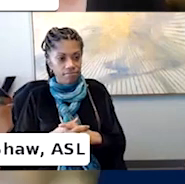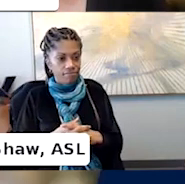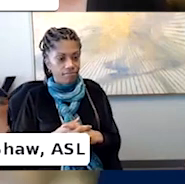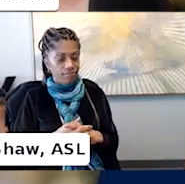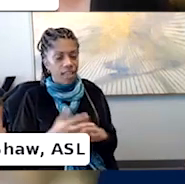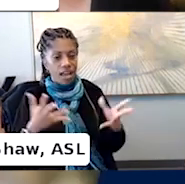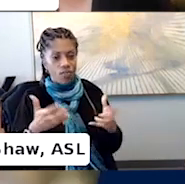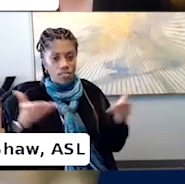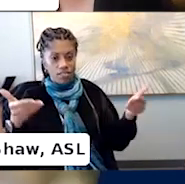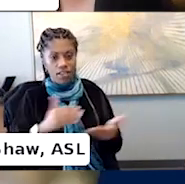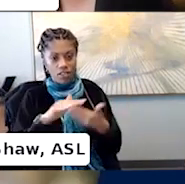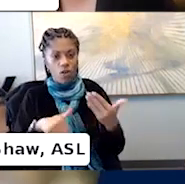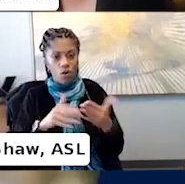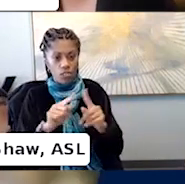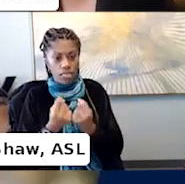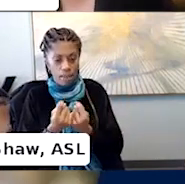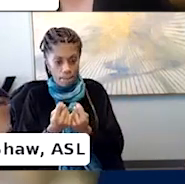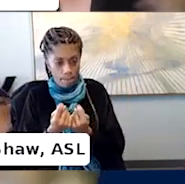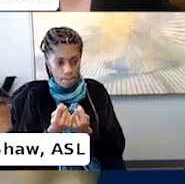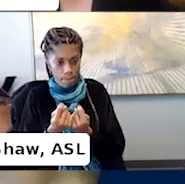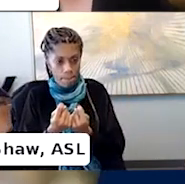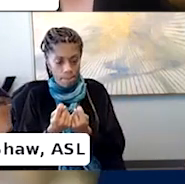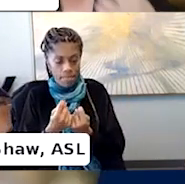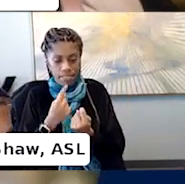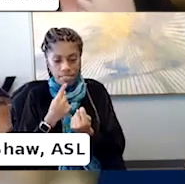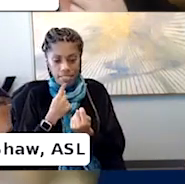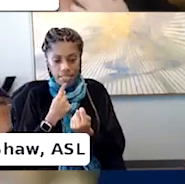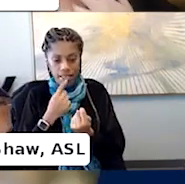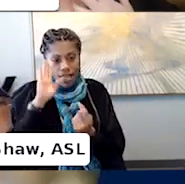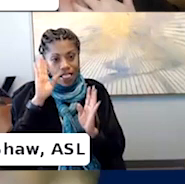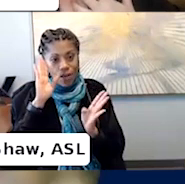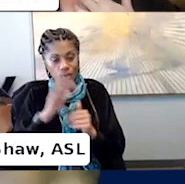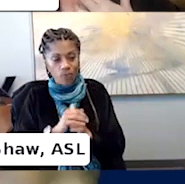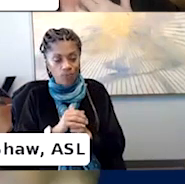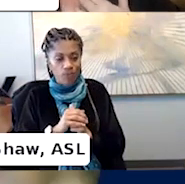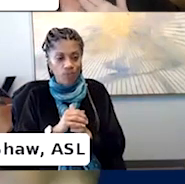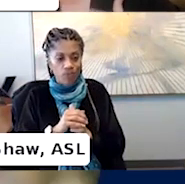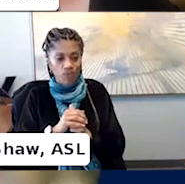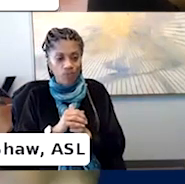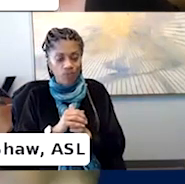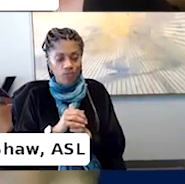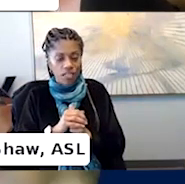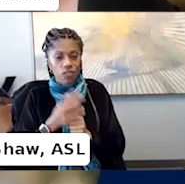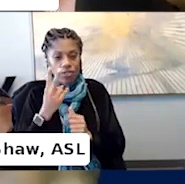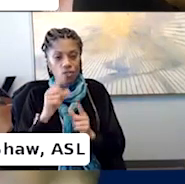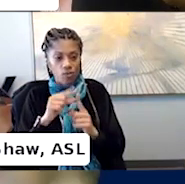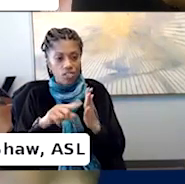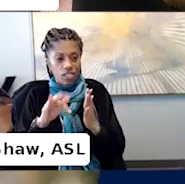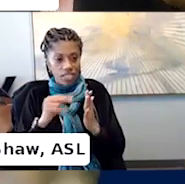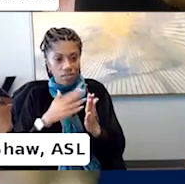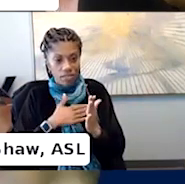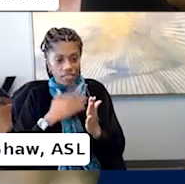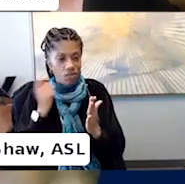StoryCorps team to also say hello and who they are and do that two-word check-in